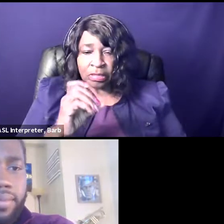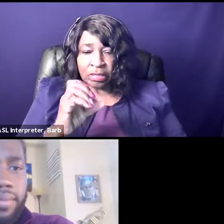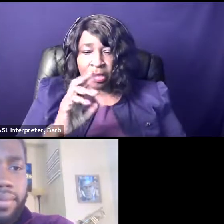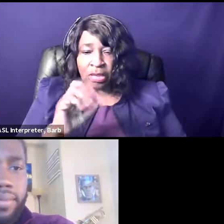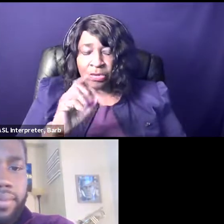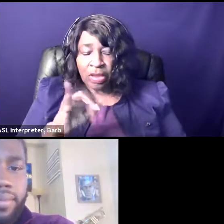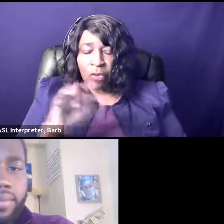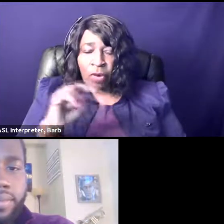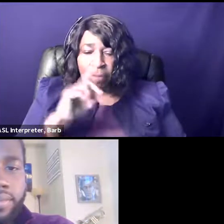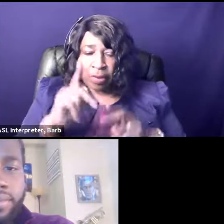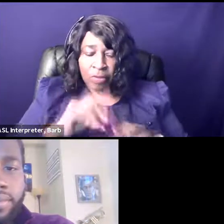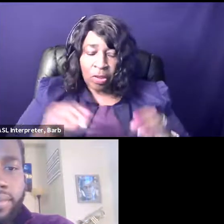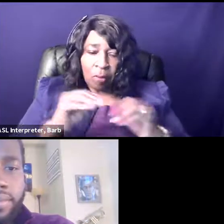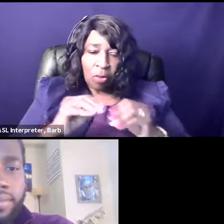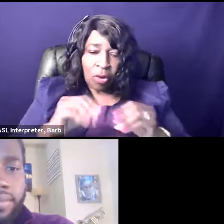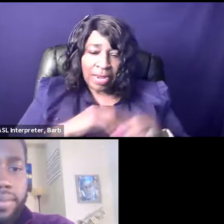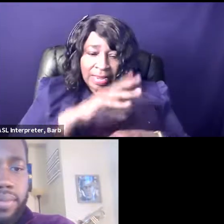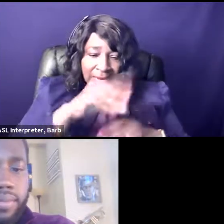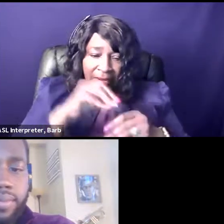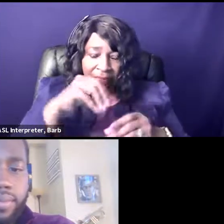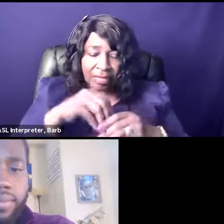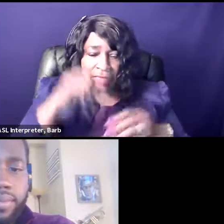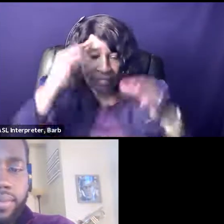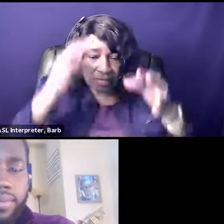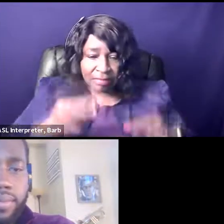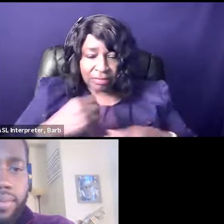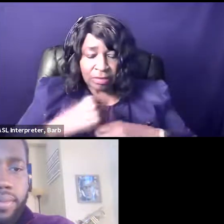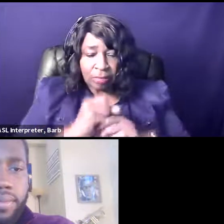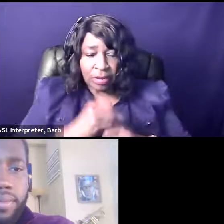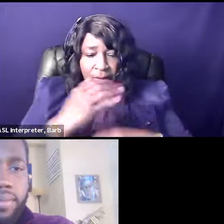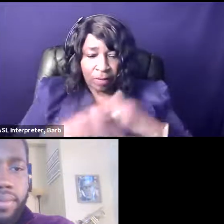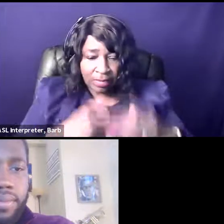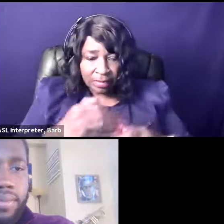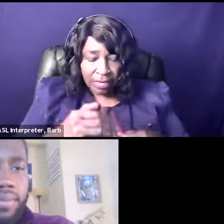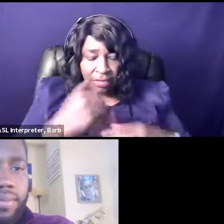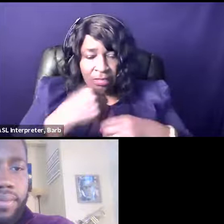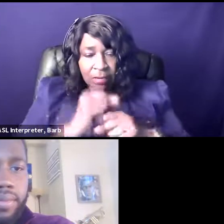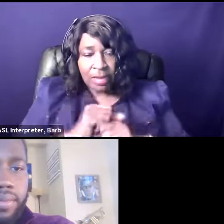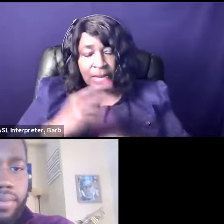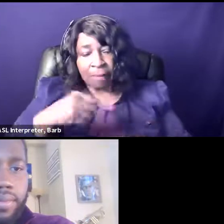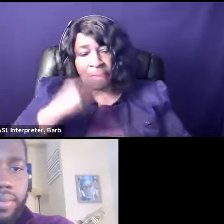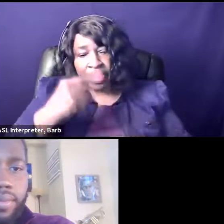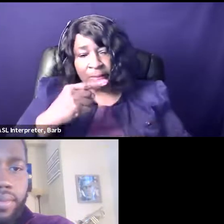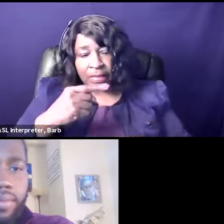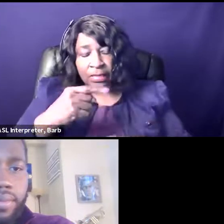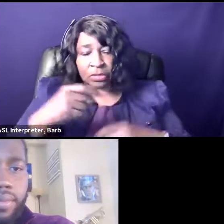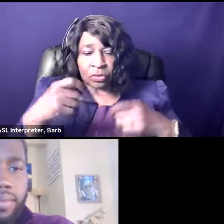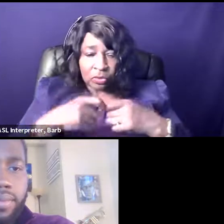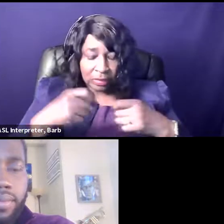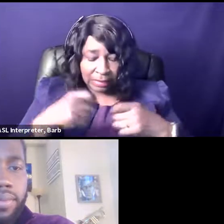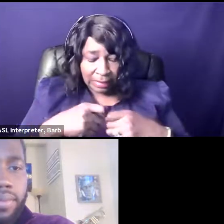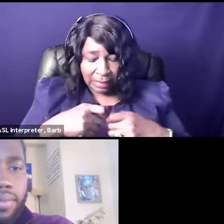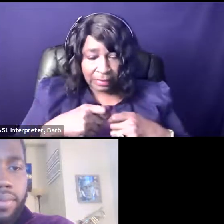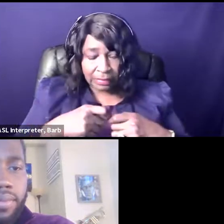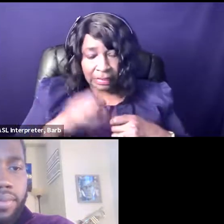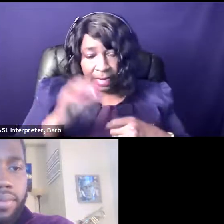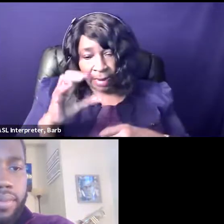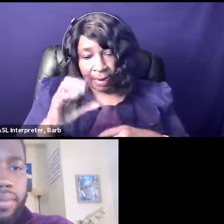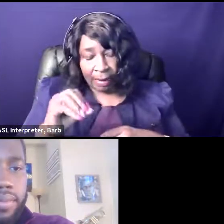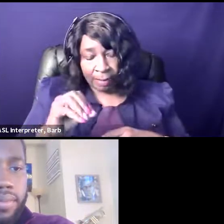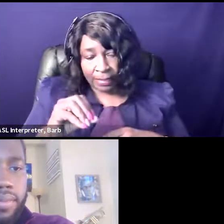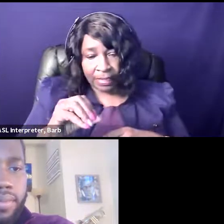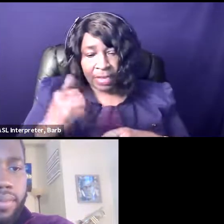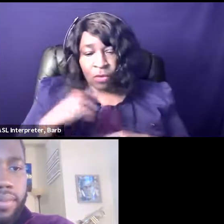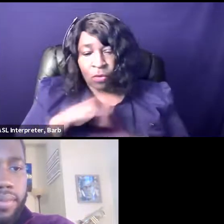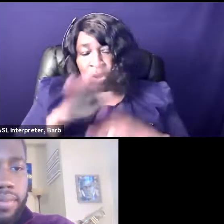decision-making process to create a utility, public utility, because they are considered public utilities that we